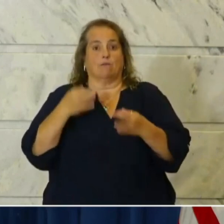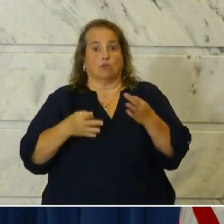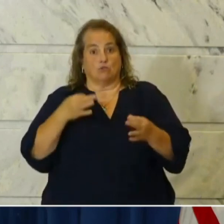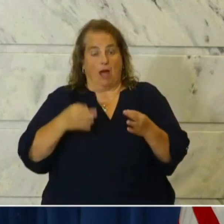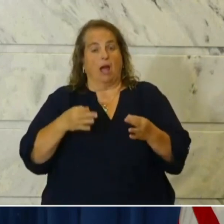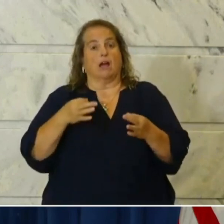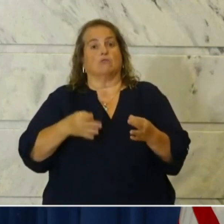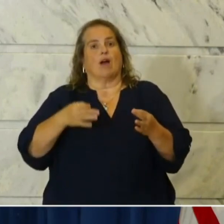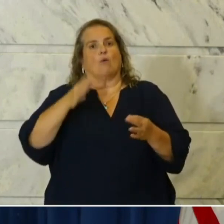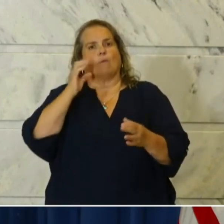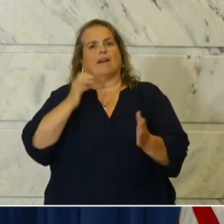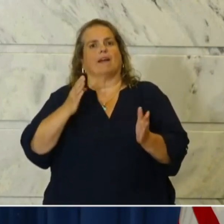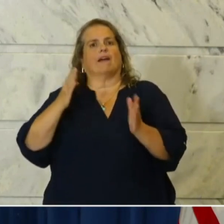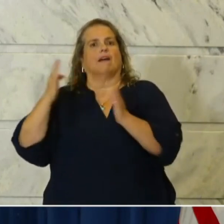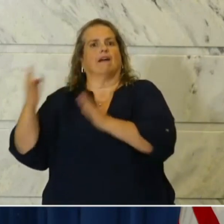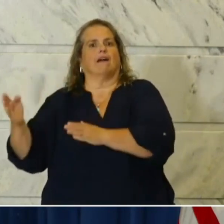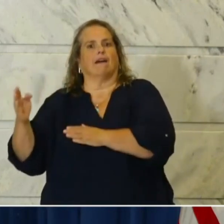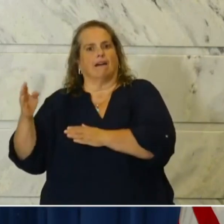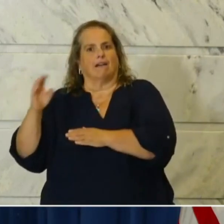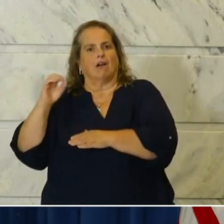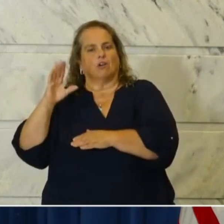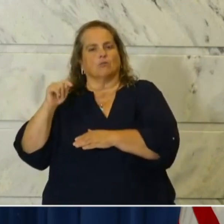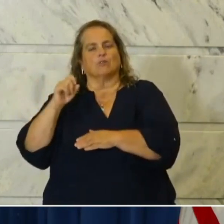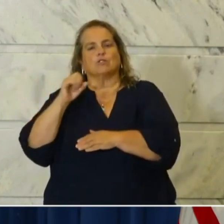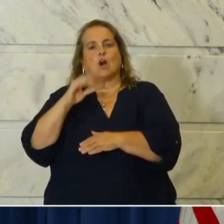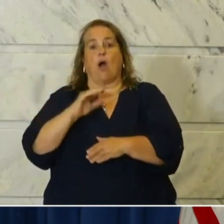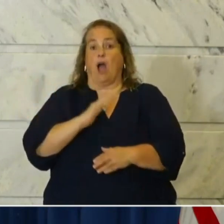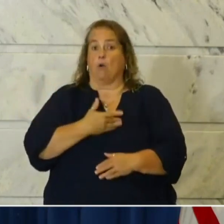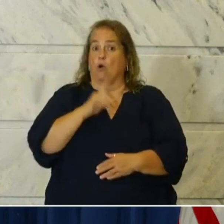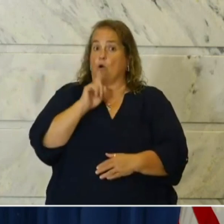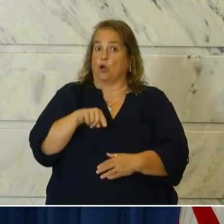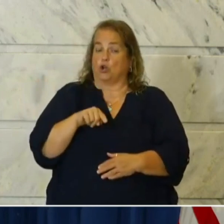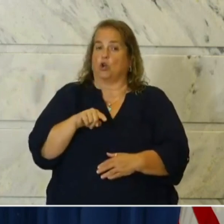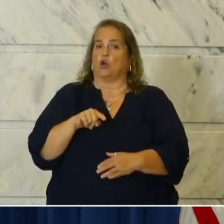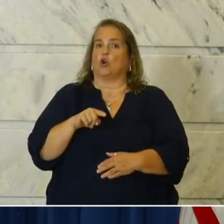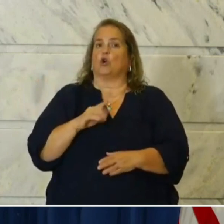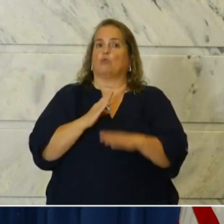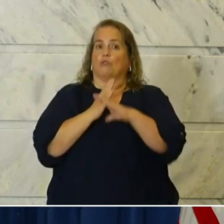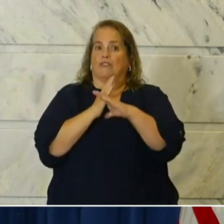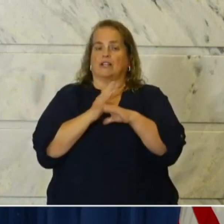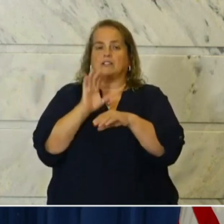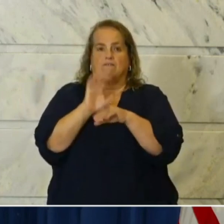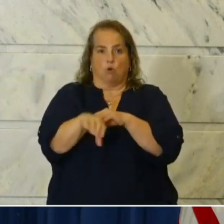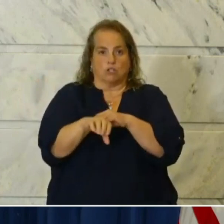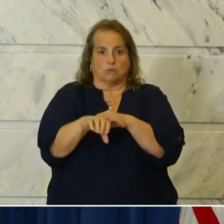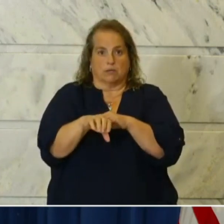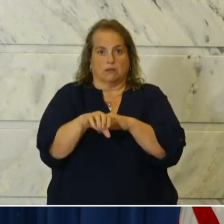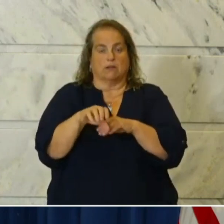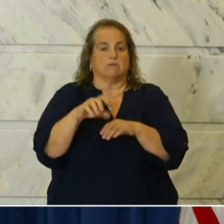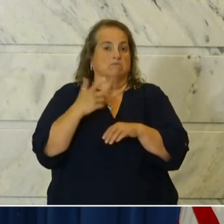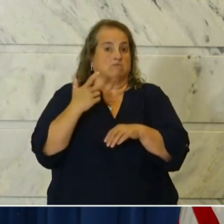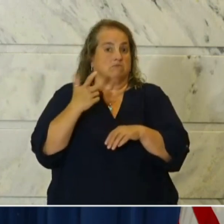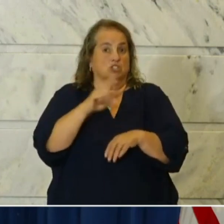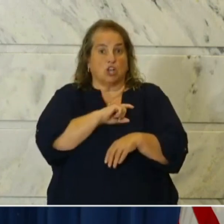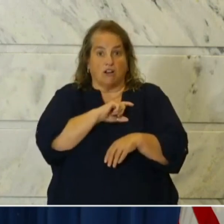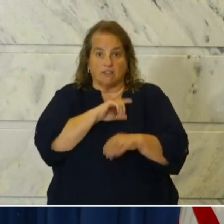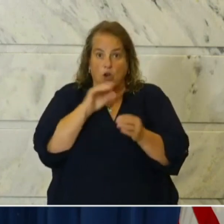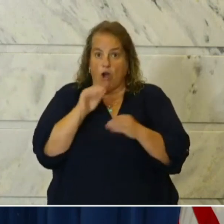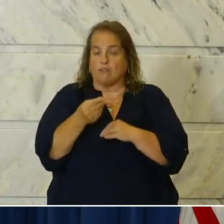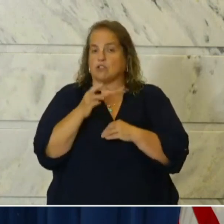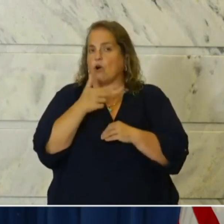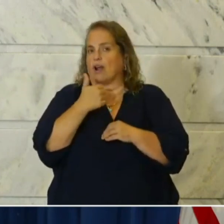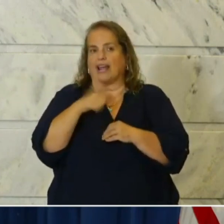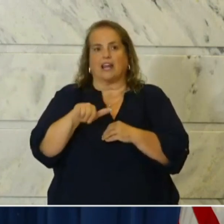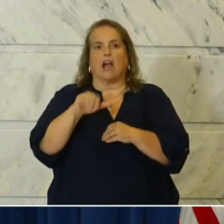order prevents enforcement, whether that's the sheriff's offices or others, of the outcomes of those